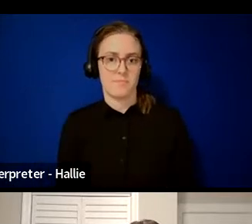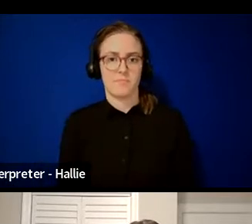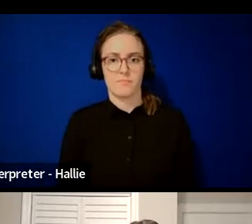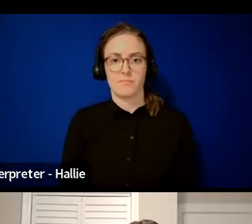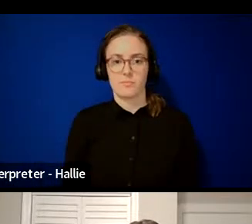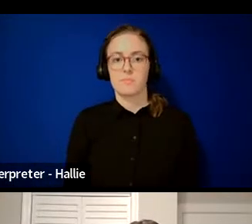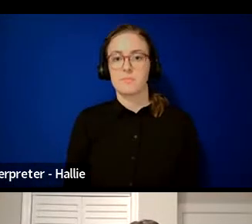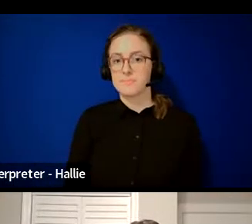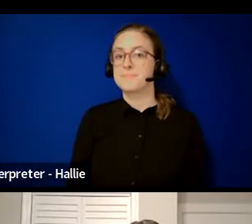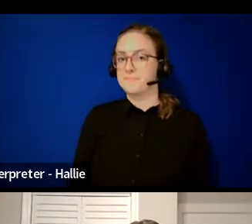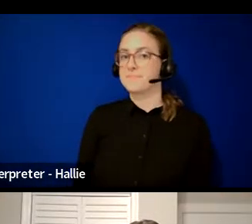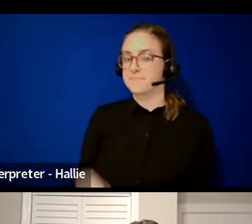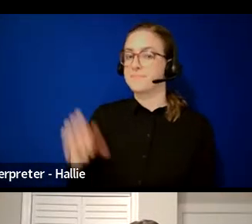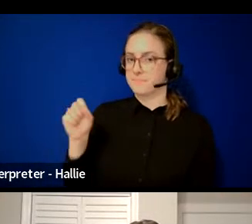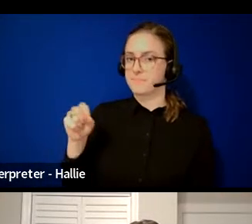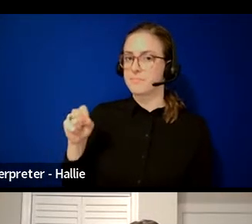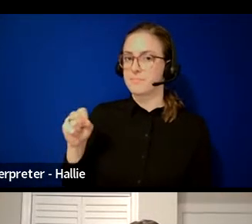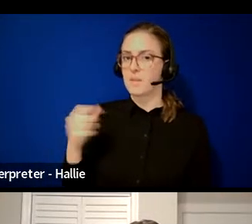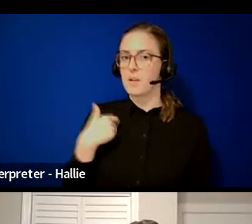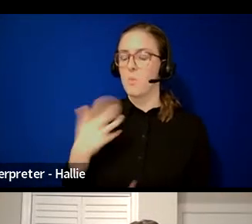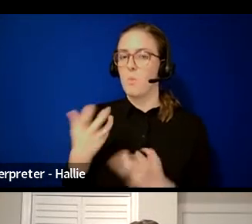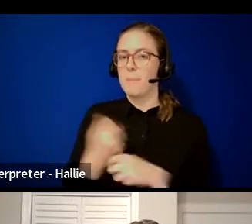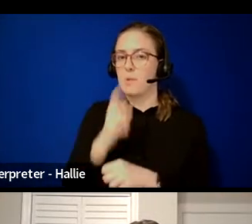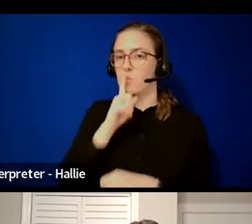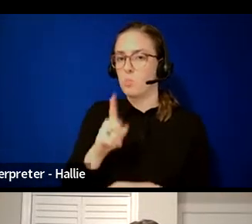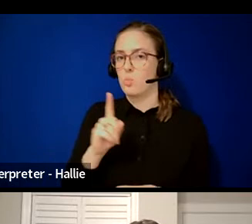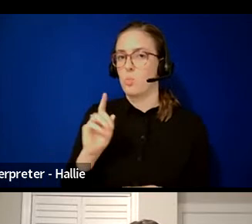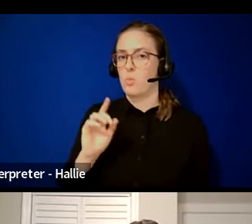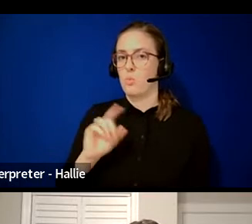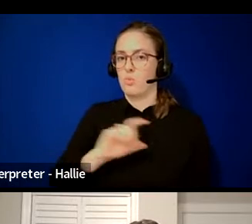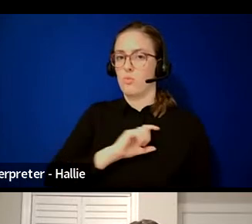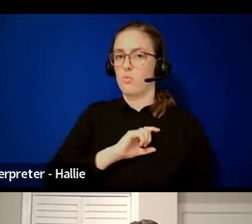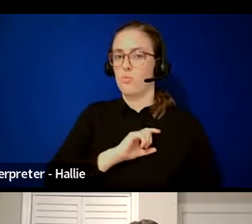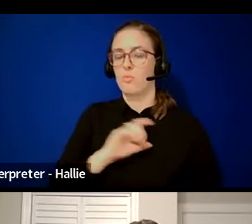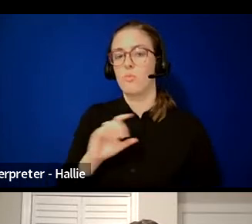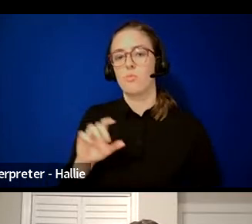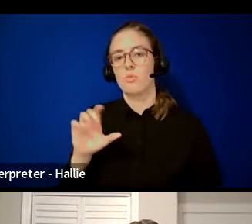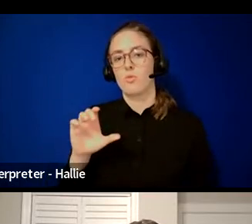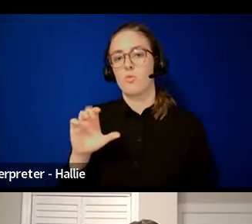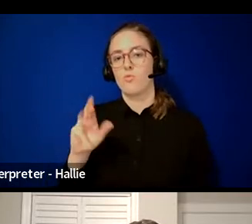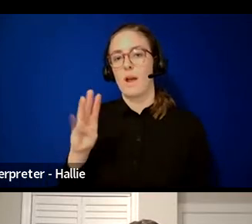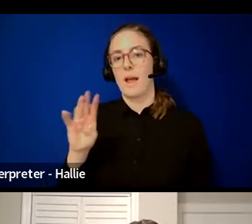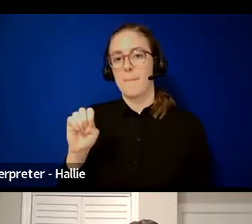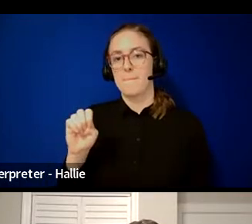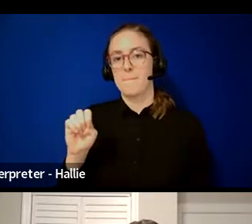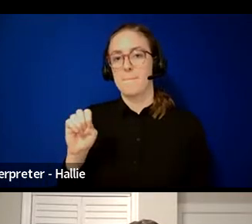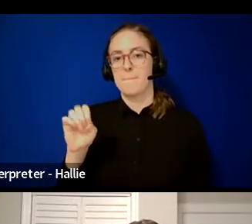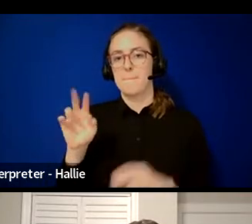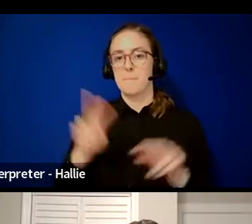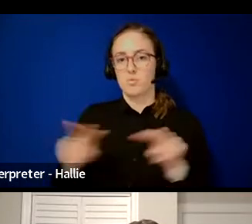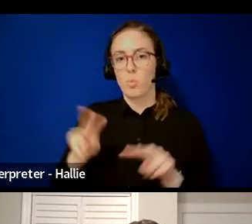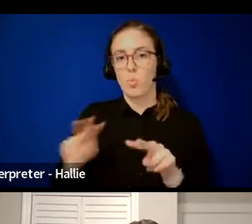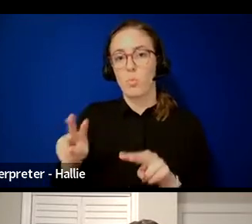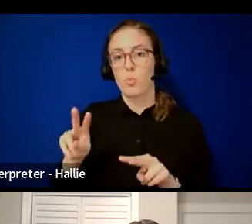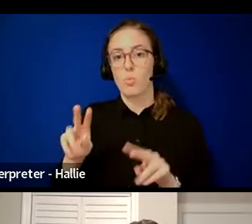Yeah, Commissioner, I definitely make sure our crime patrol units, they come down and go through that circle area more as well. Thank